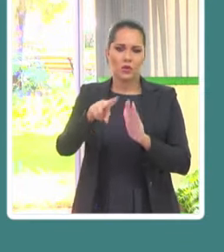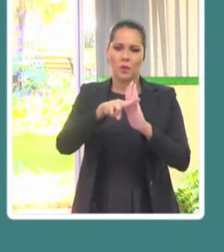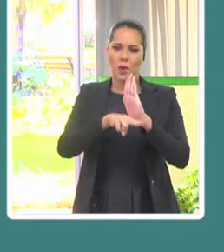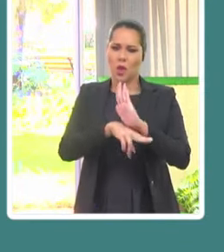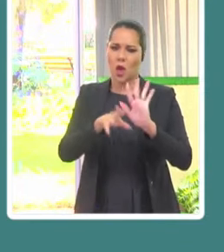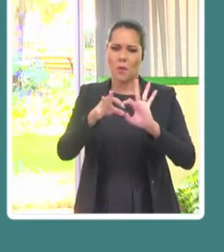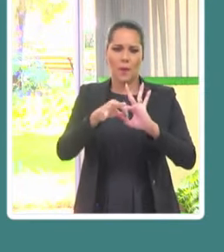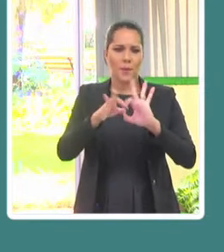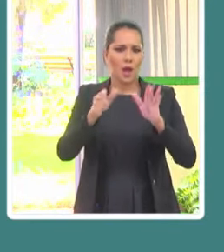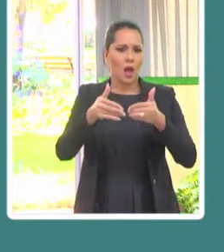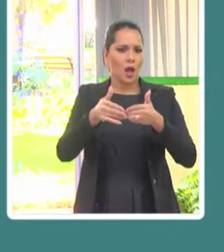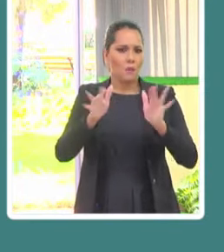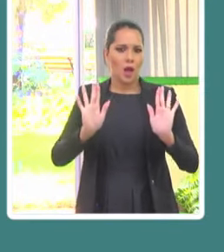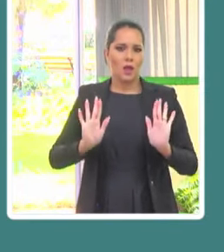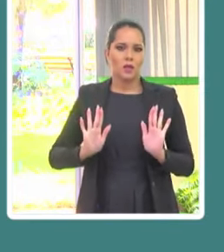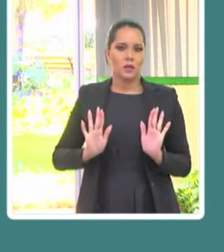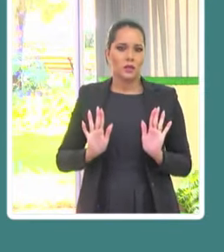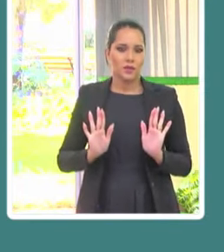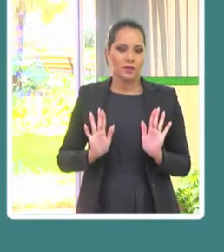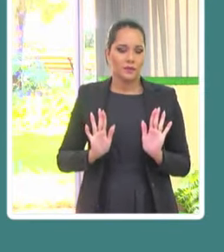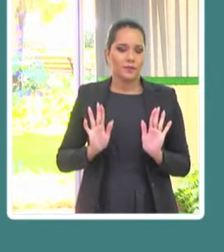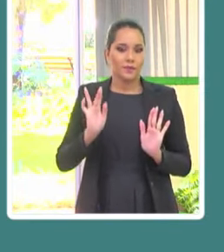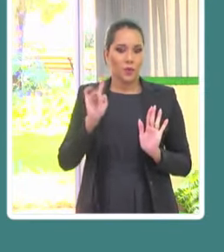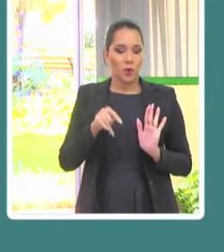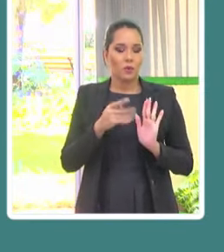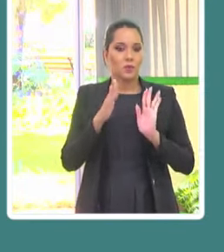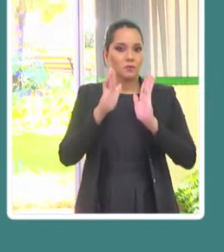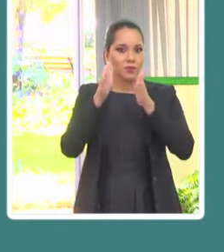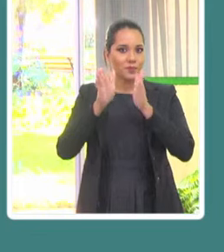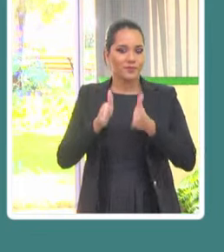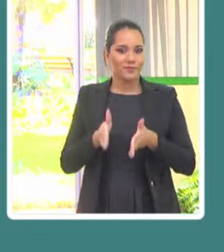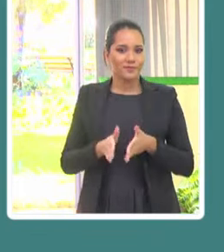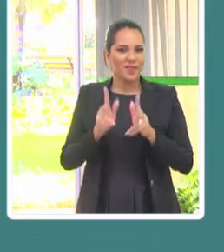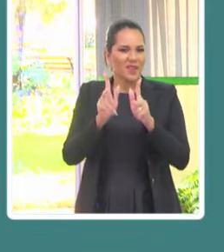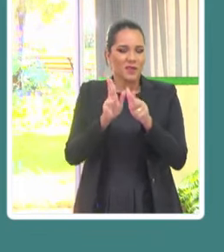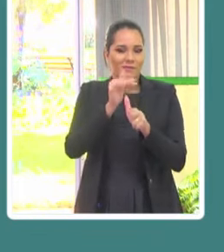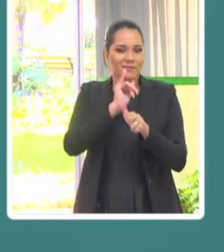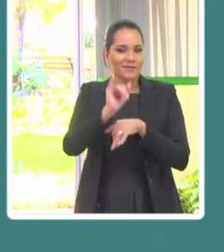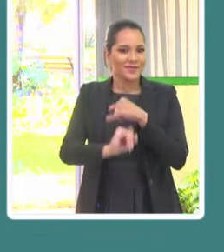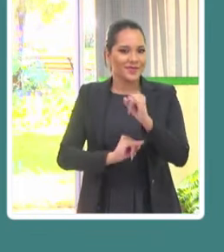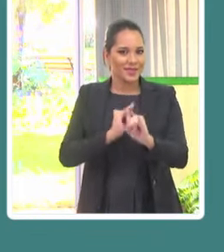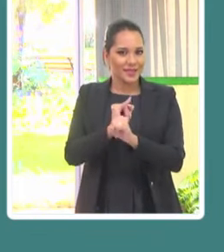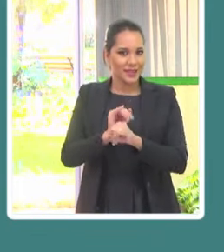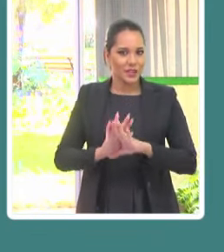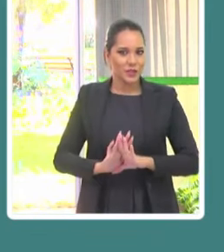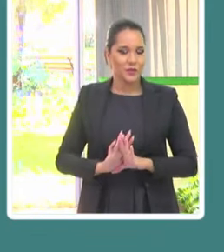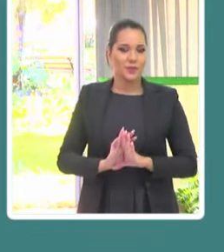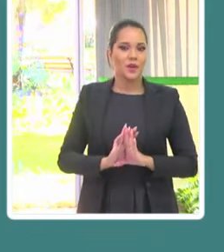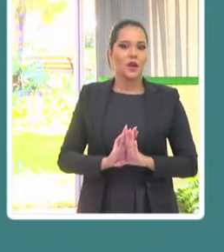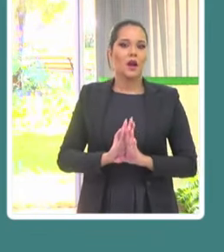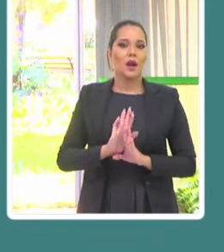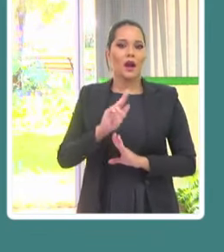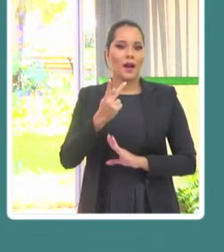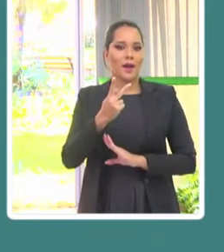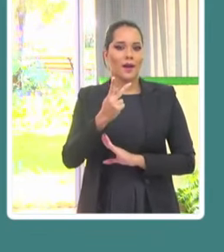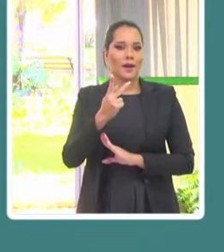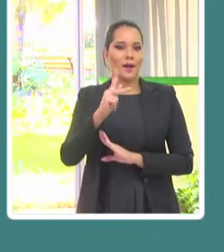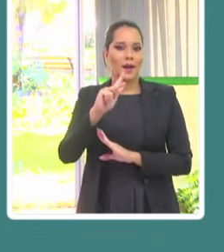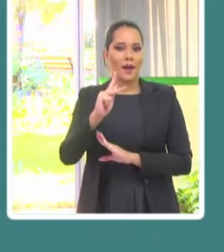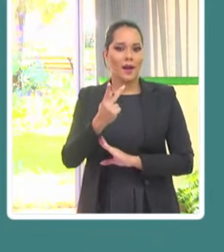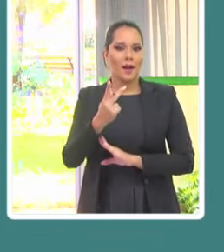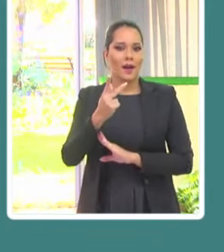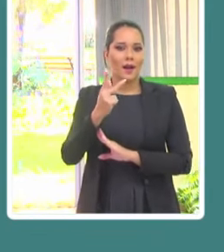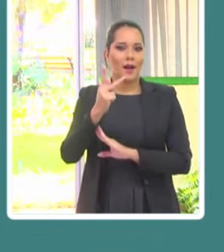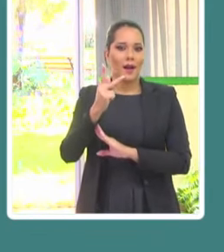network specifications. It's somewhat like the internet. HTTP, SMTP, all the protocols